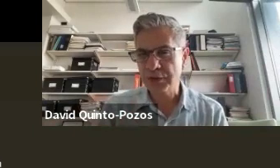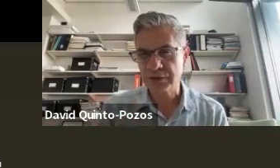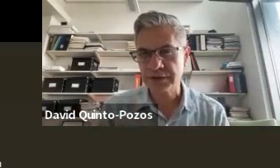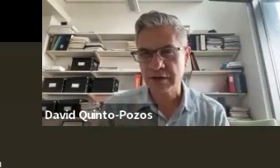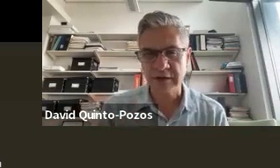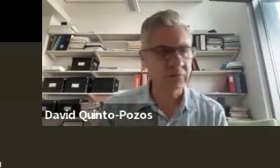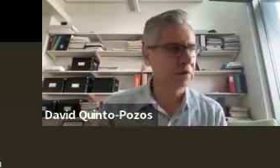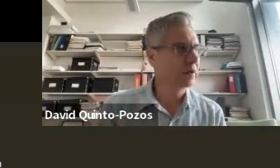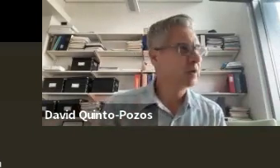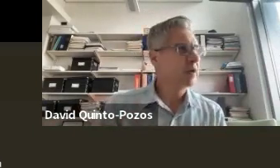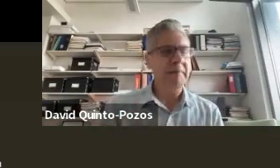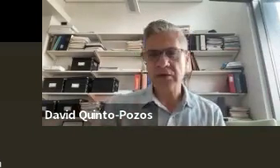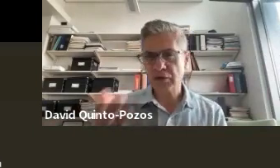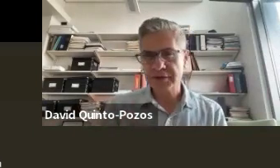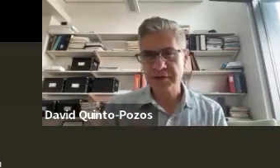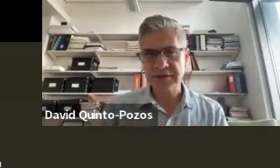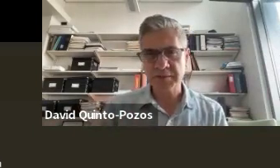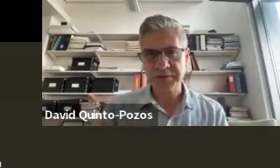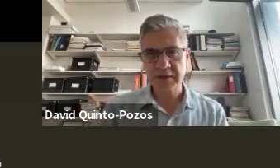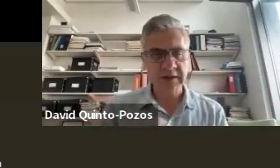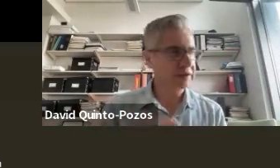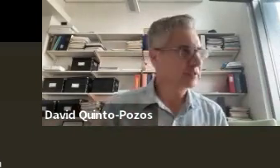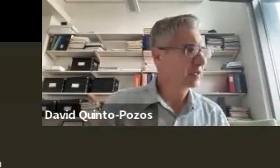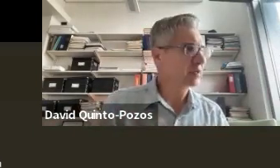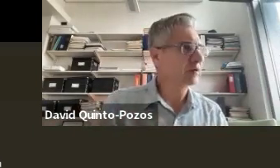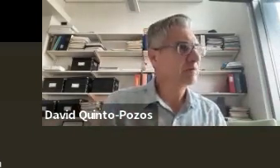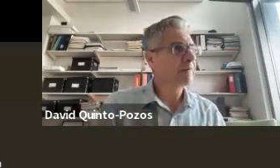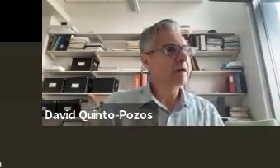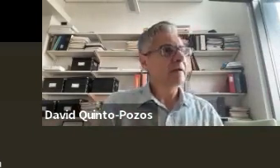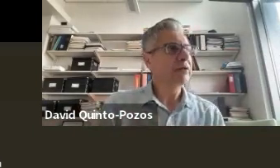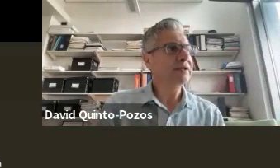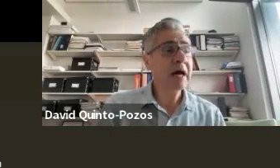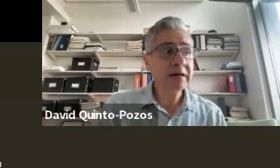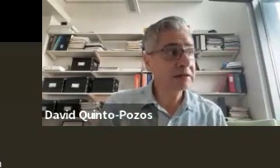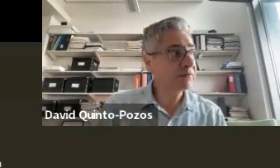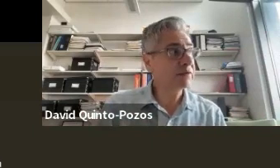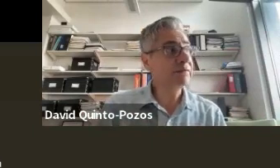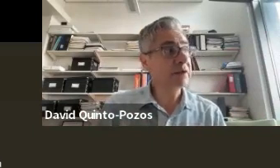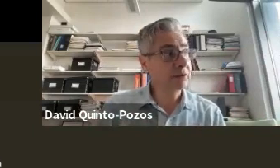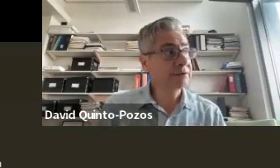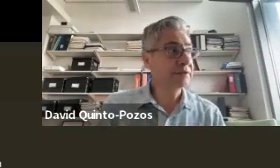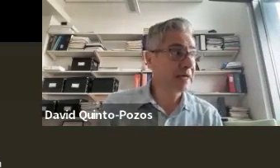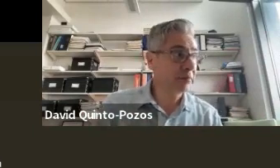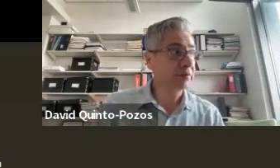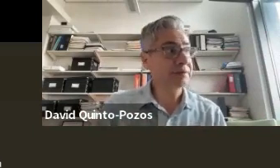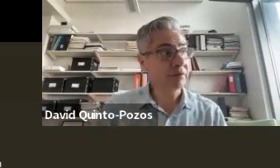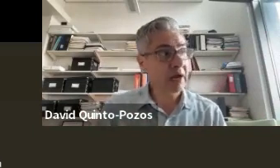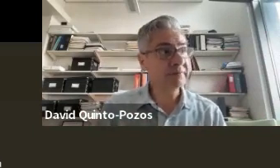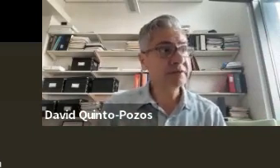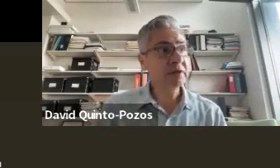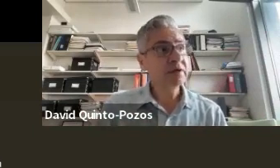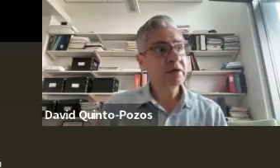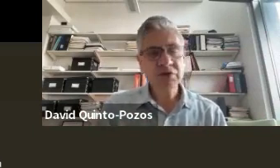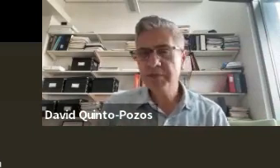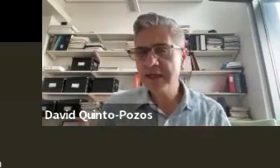good resources online for it. And I'll show you some examples online in just a second here. The titles for the figures, the tables, the